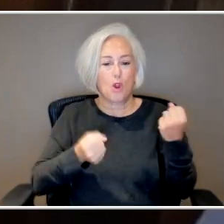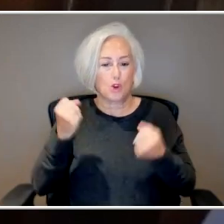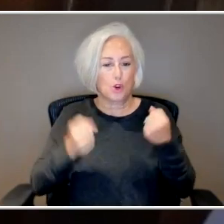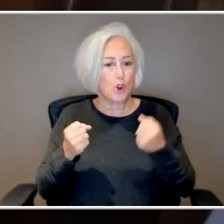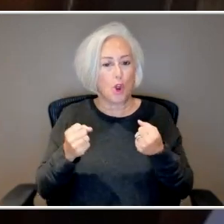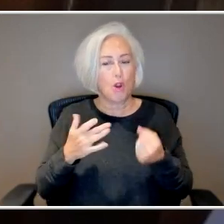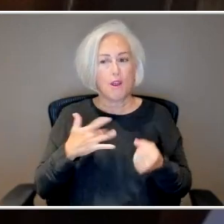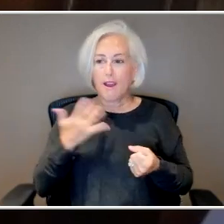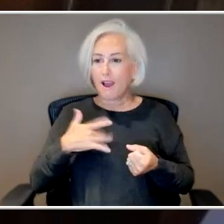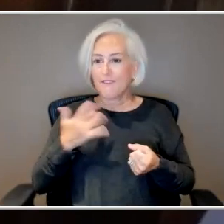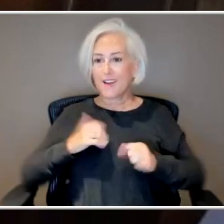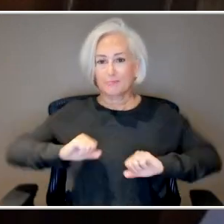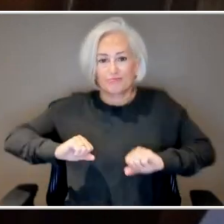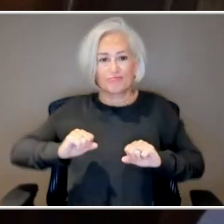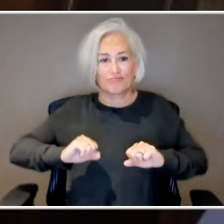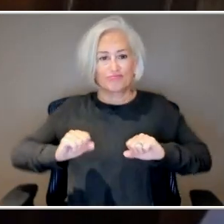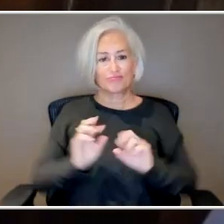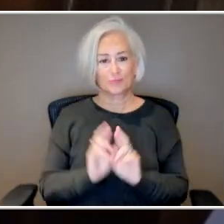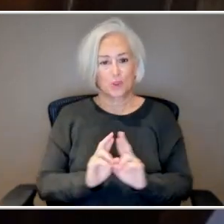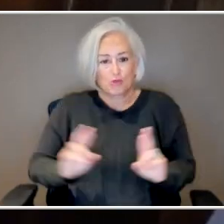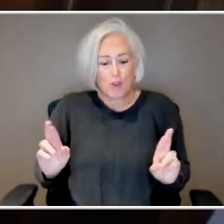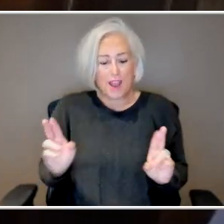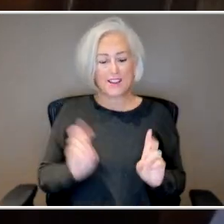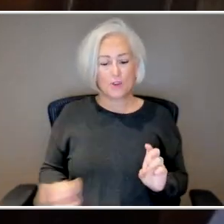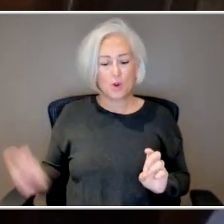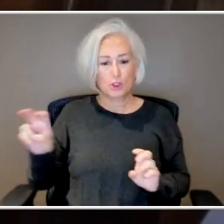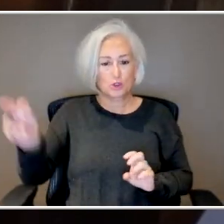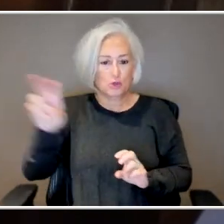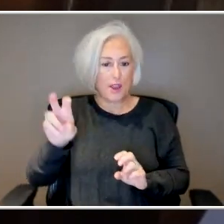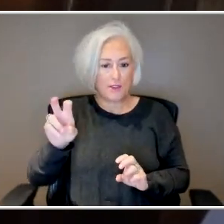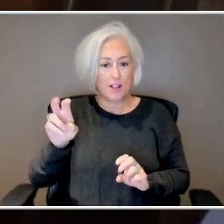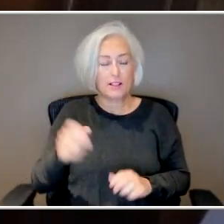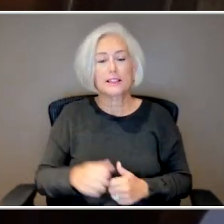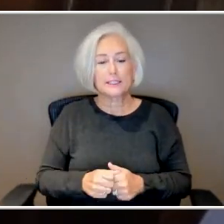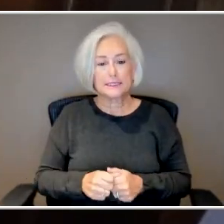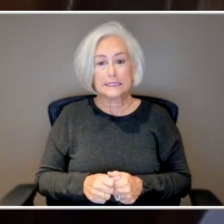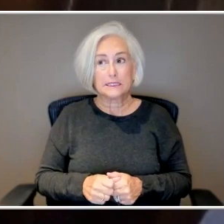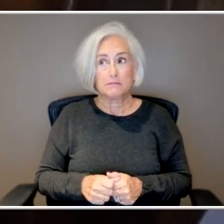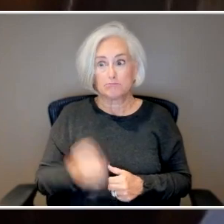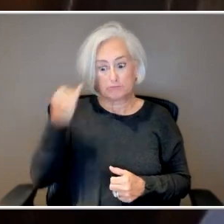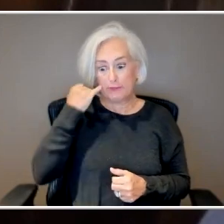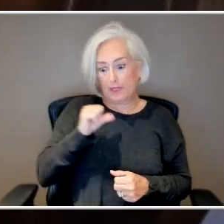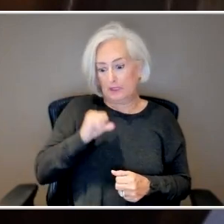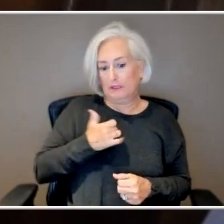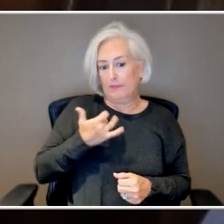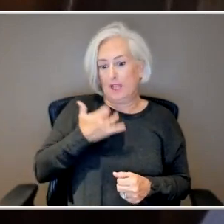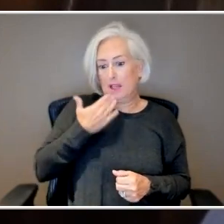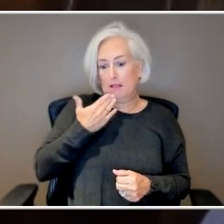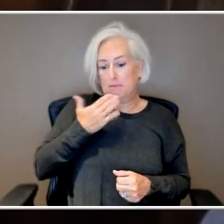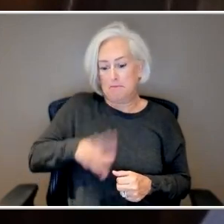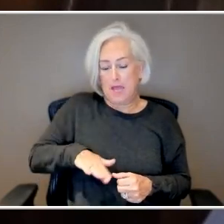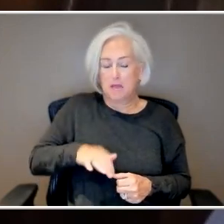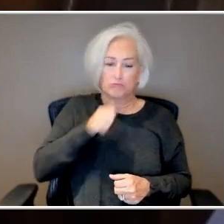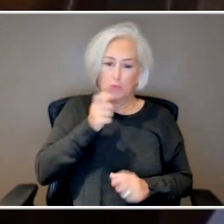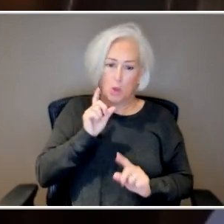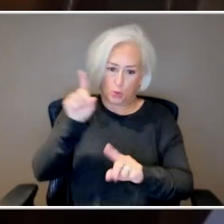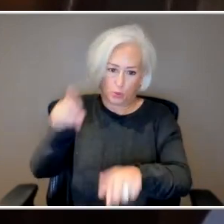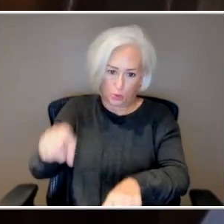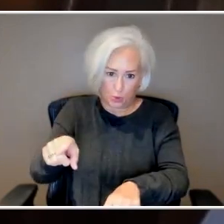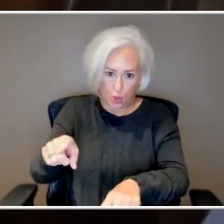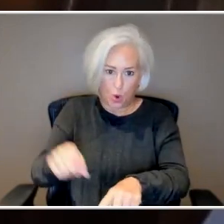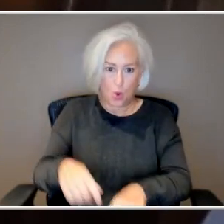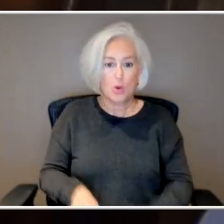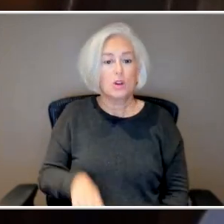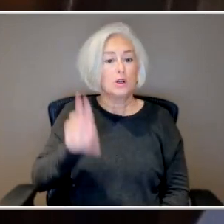I felt ready to go overseas, or I wouldn't have gone, because ulcerative colitis and their